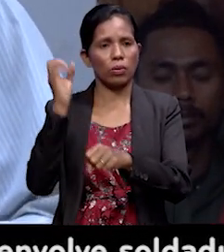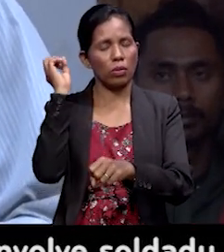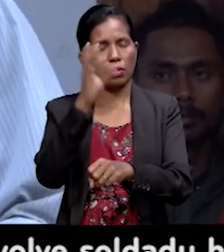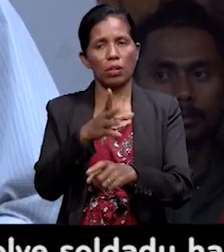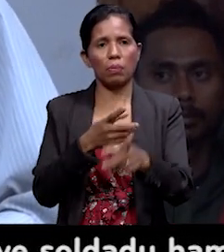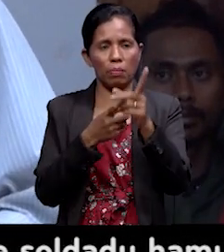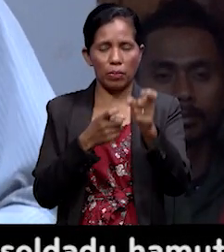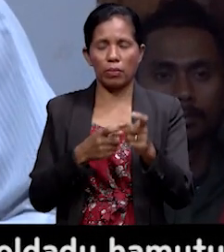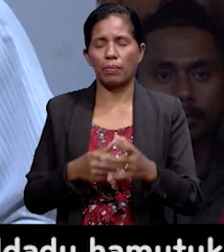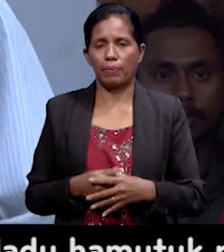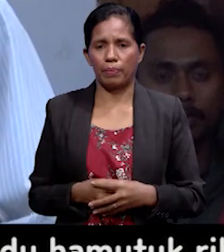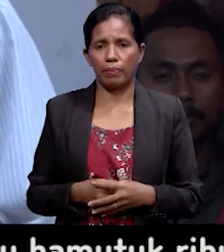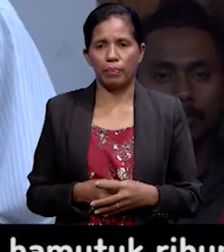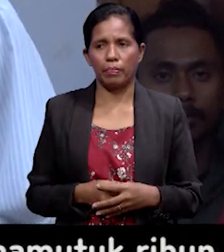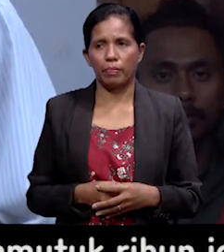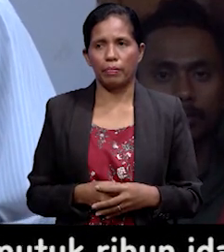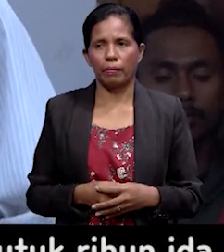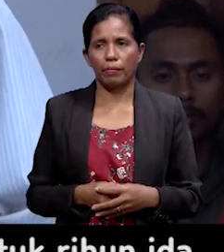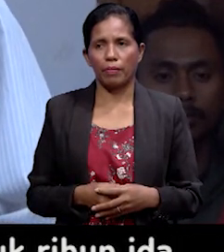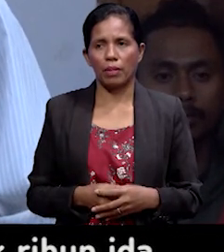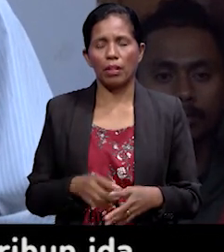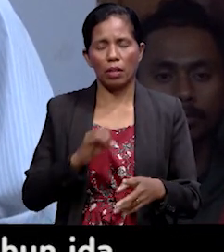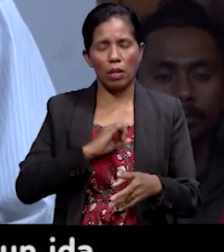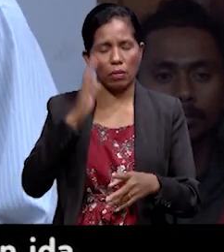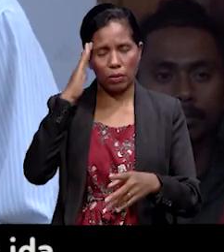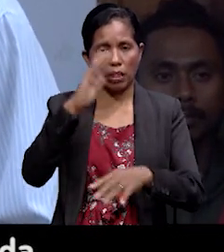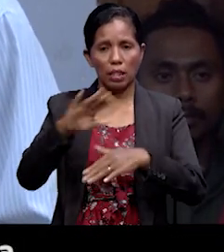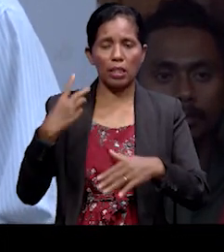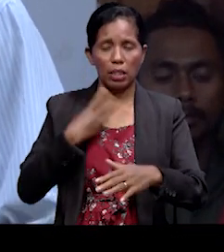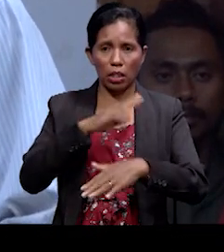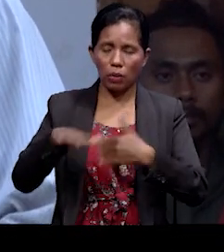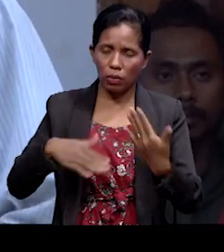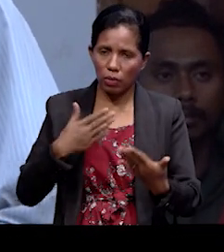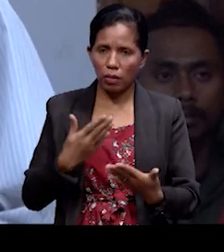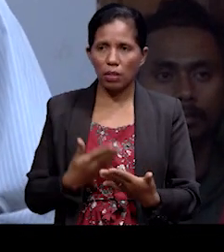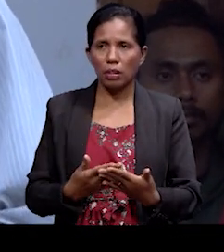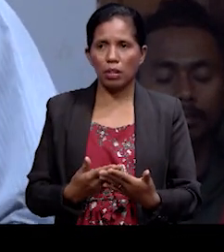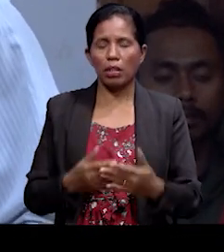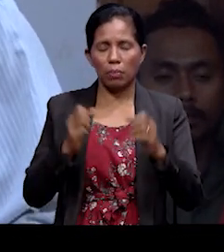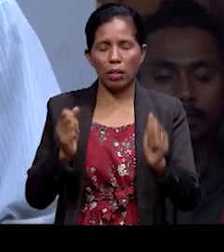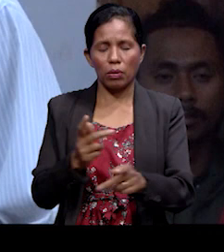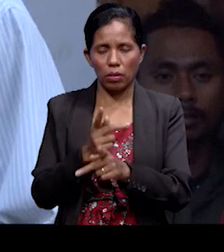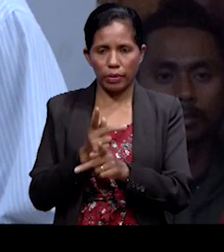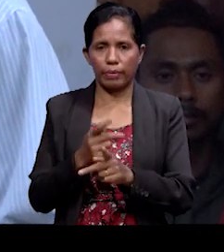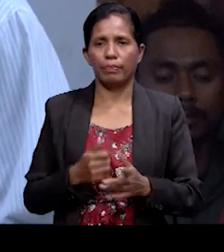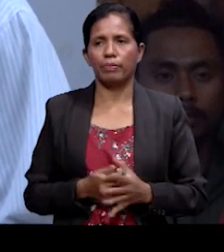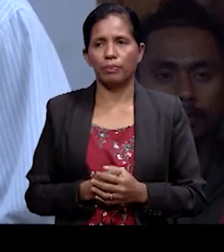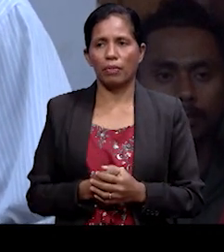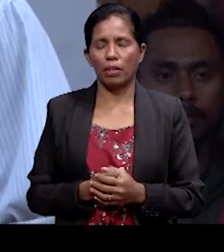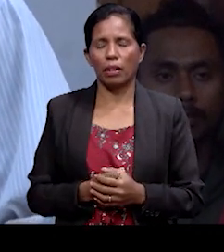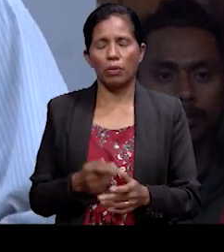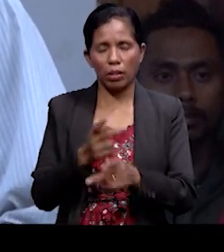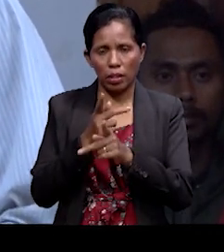batiru, estragado. E a noin, rotu, e tem cuidado e proteja ida. Proteja ida